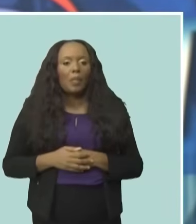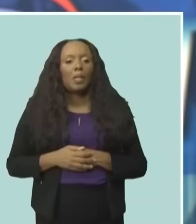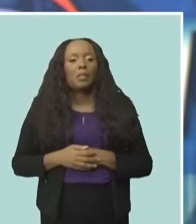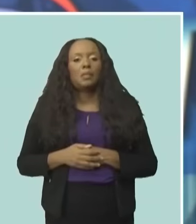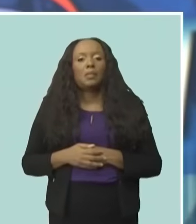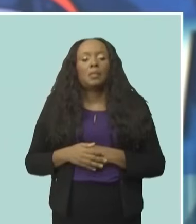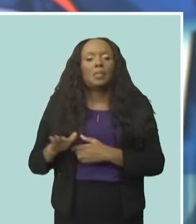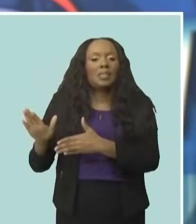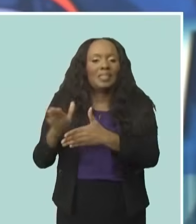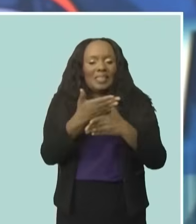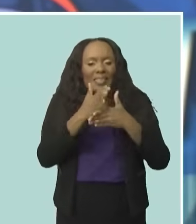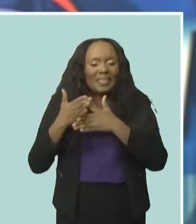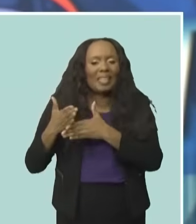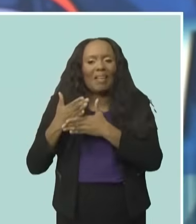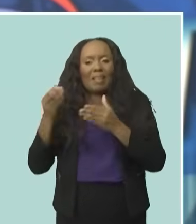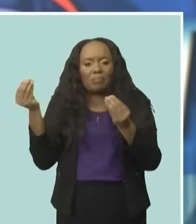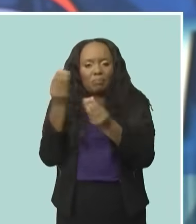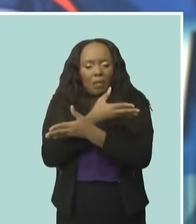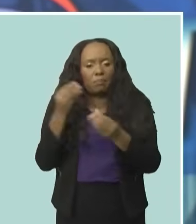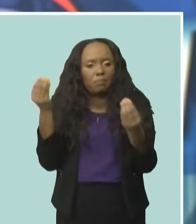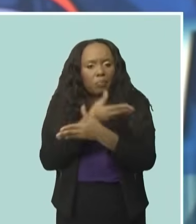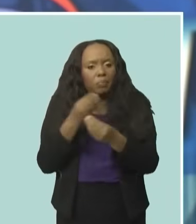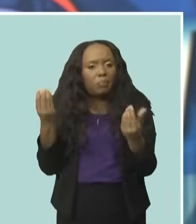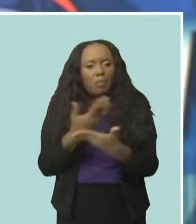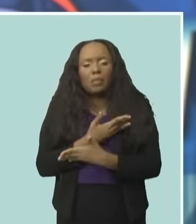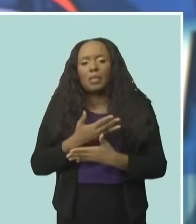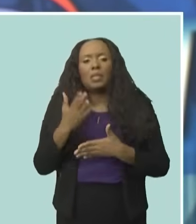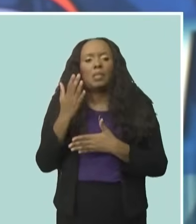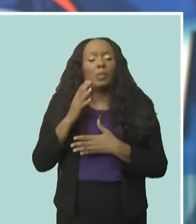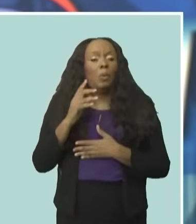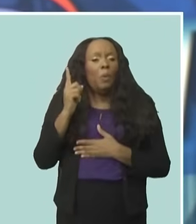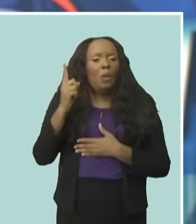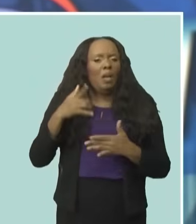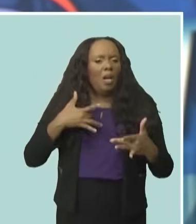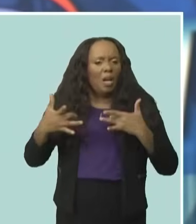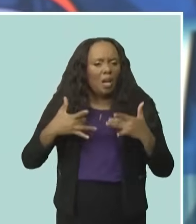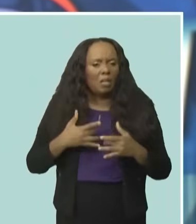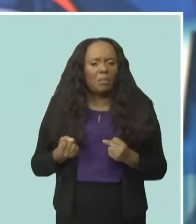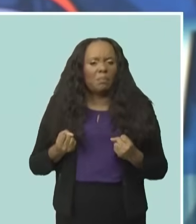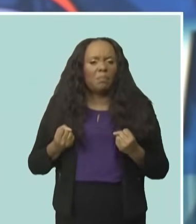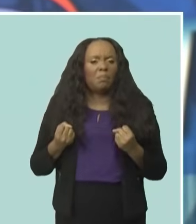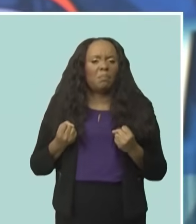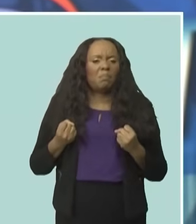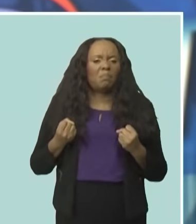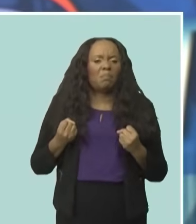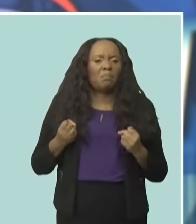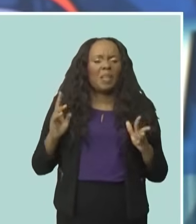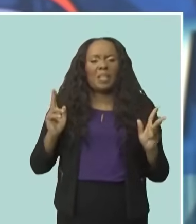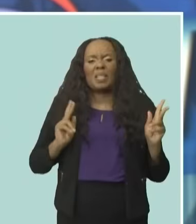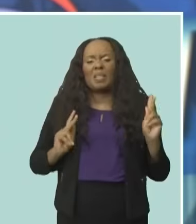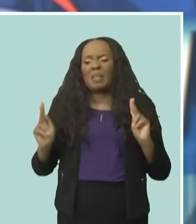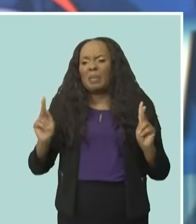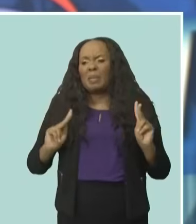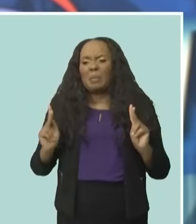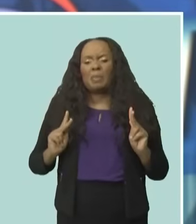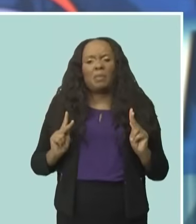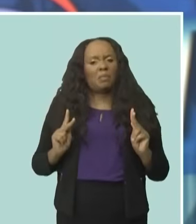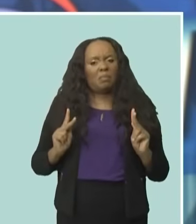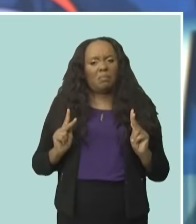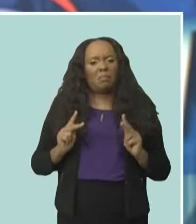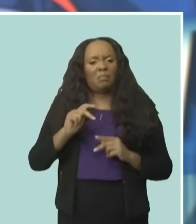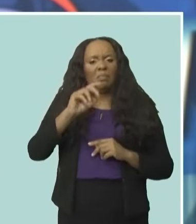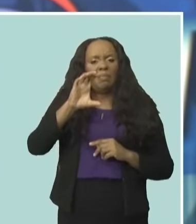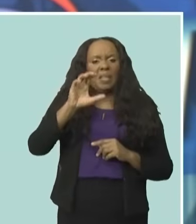been this sharing of best practices, and one of the concerns is that too many people are having their files thrown out of court for